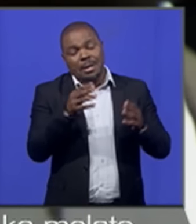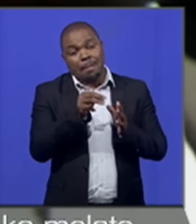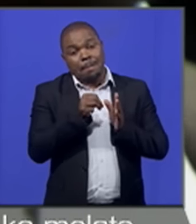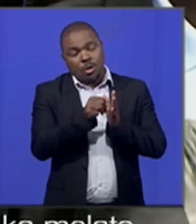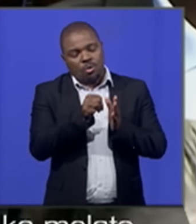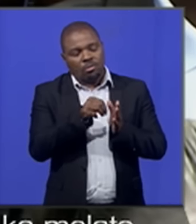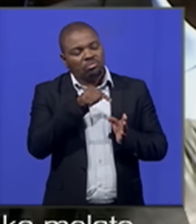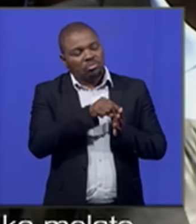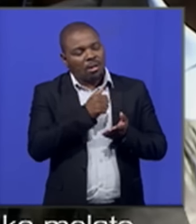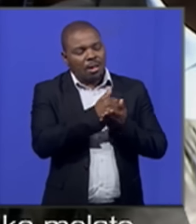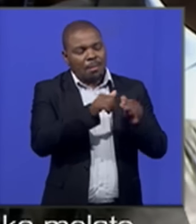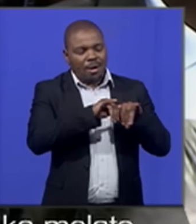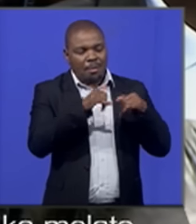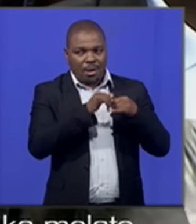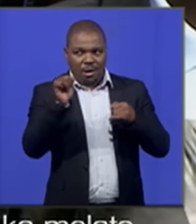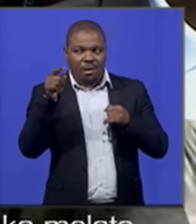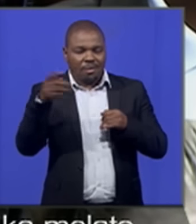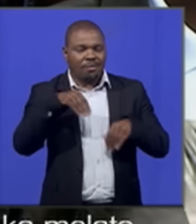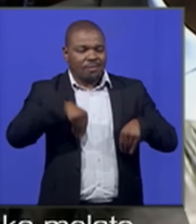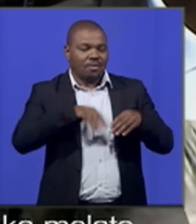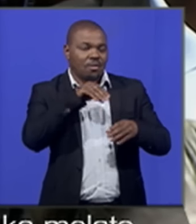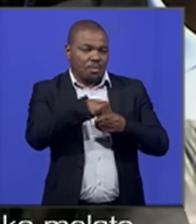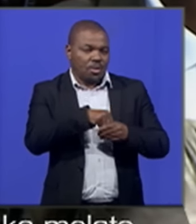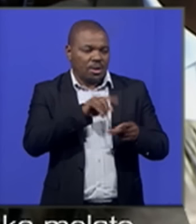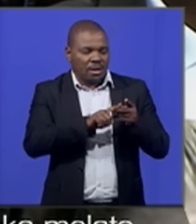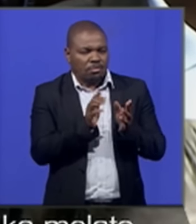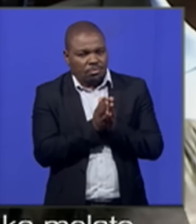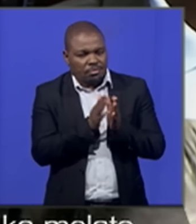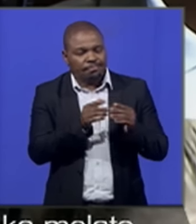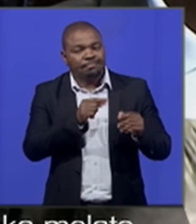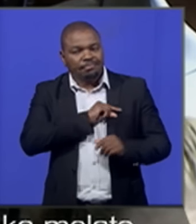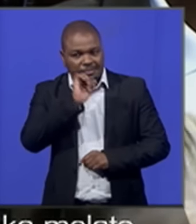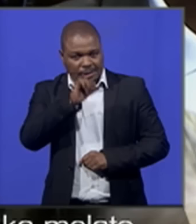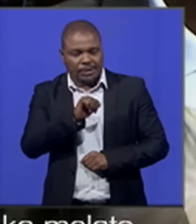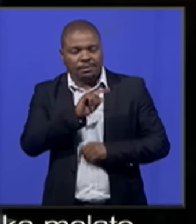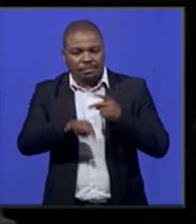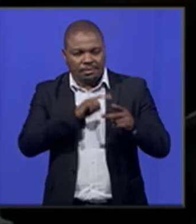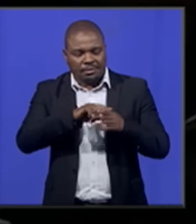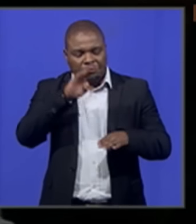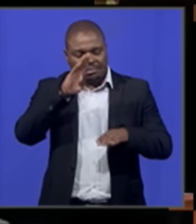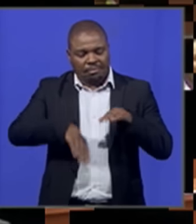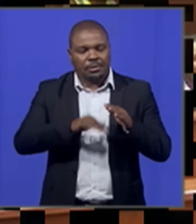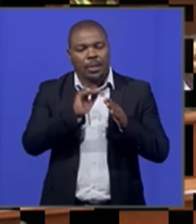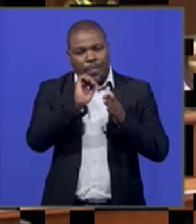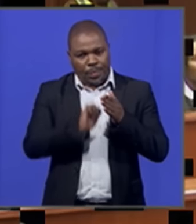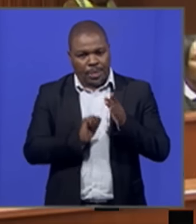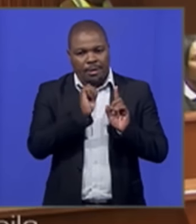gagwe morago ga go ipona molato gore a be bofaletšwe sekwebo kgolegong.